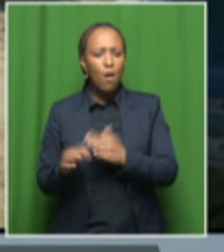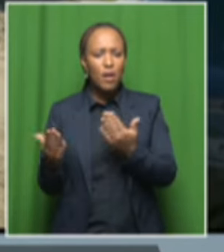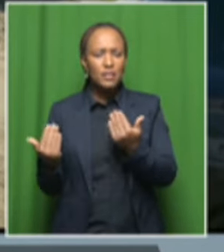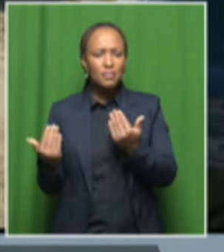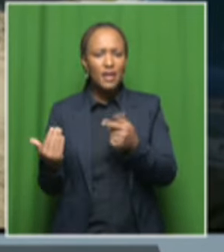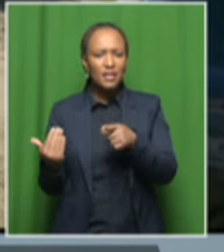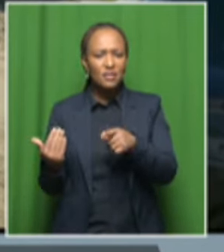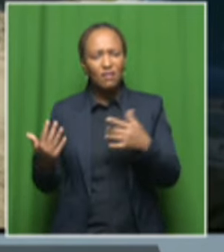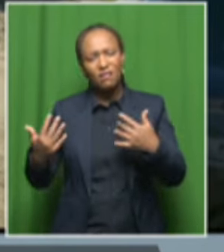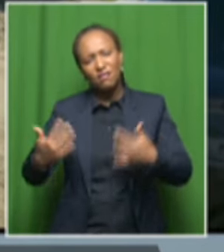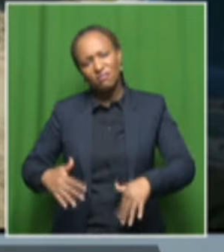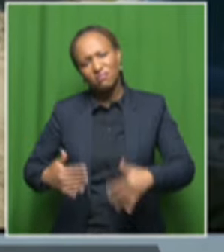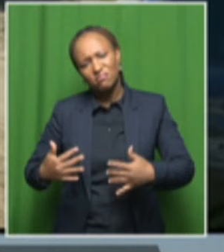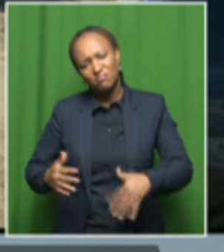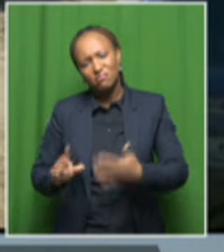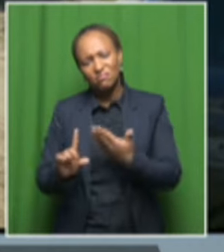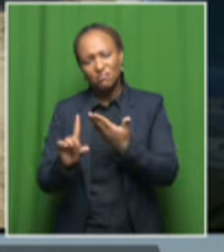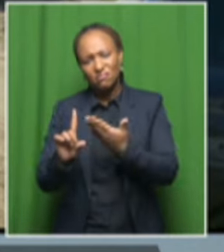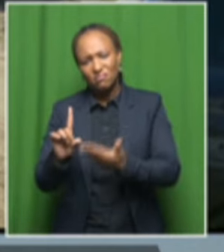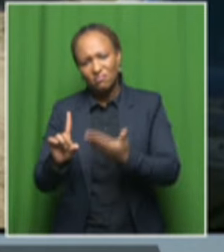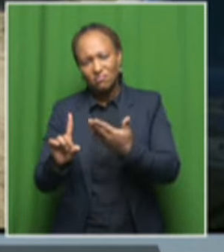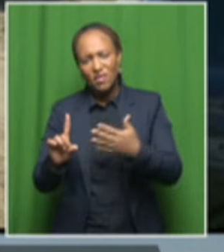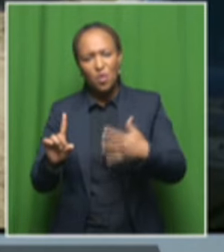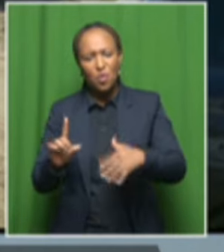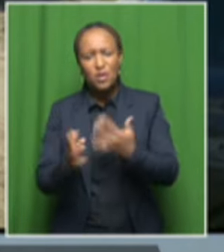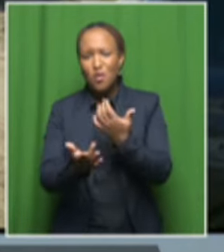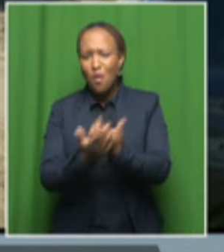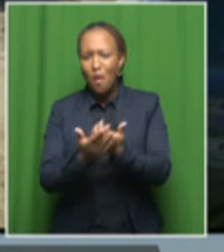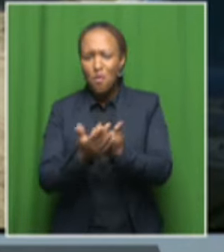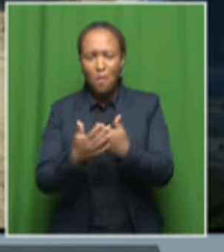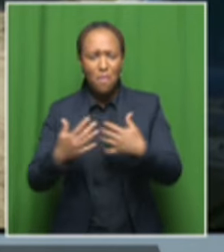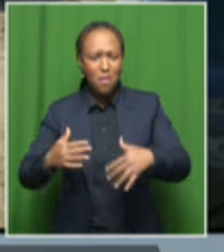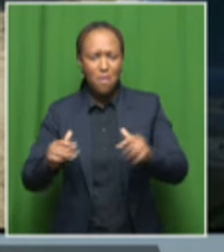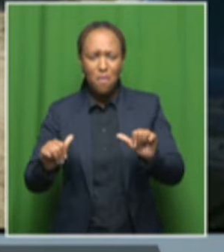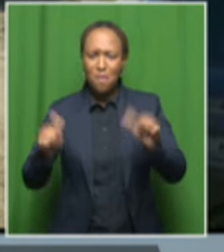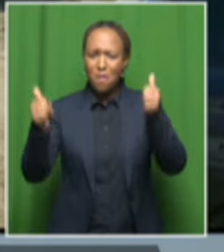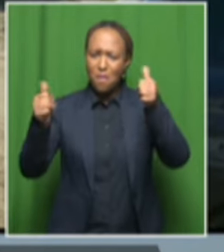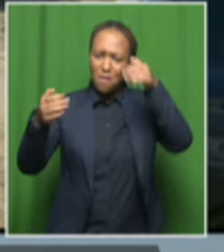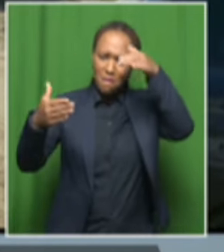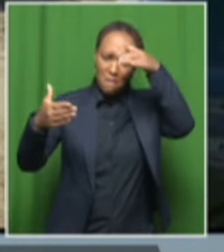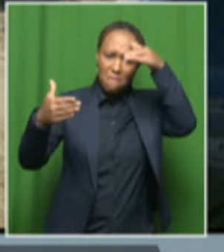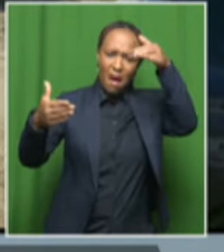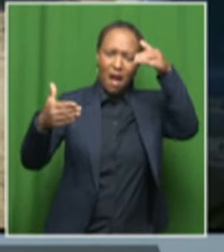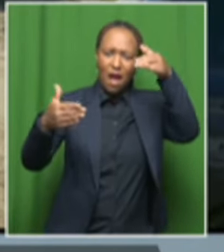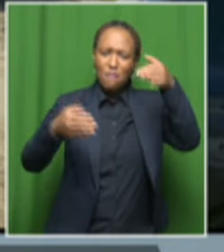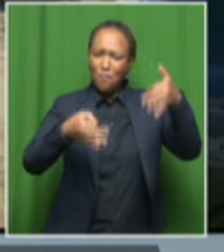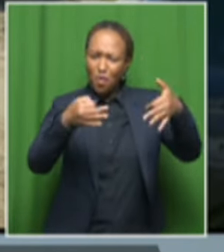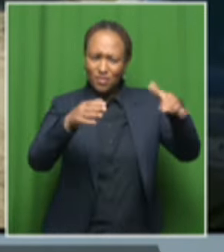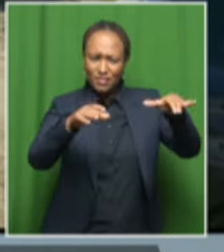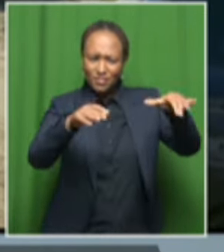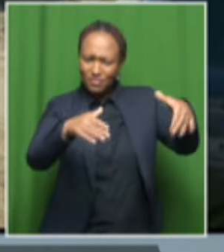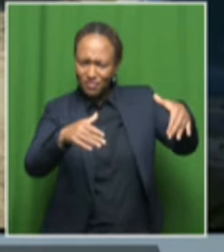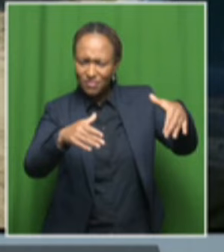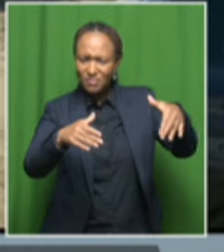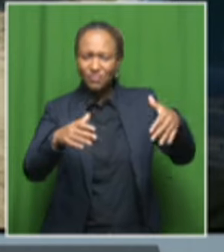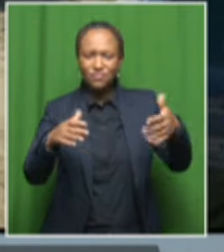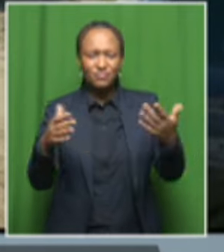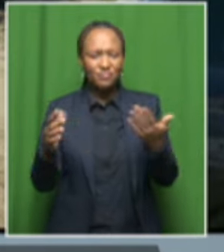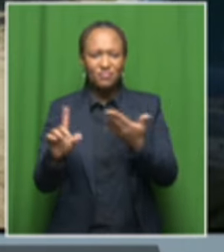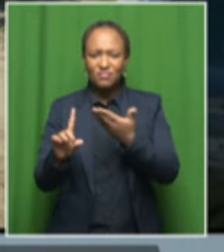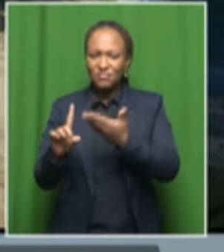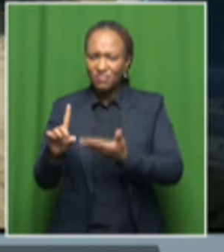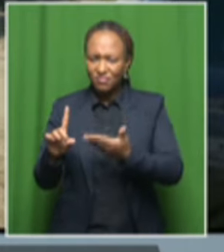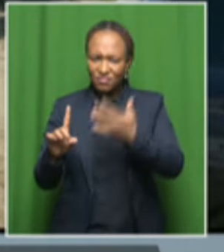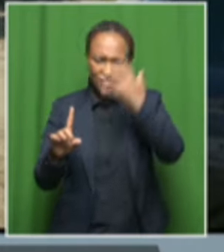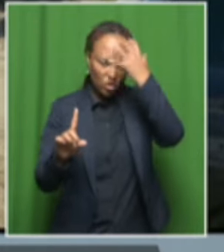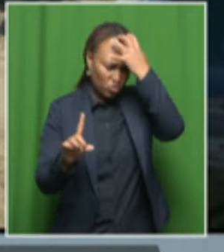wena gapamphikela ya tsa ikonomi. Wena konokono ya tsa dipolitiki. You, the